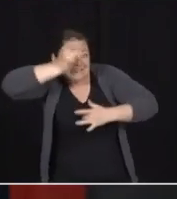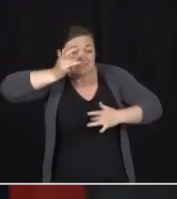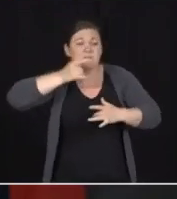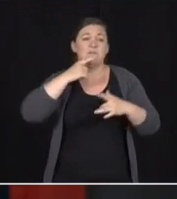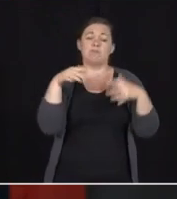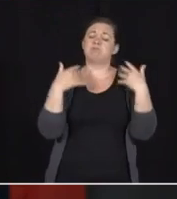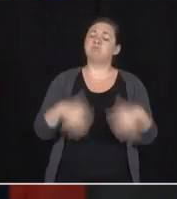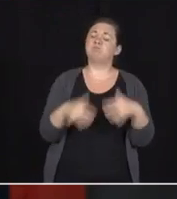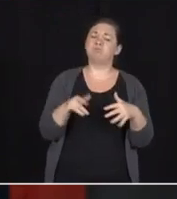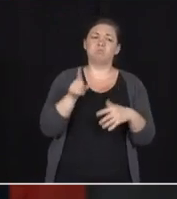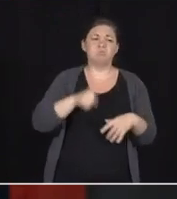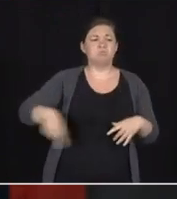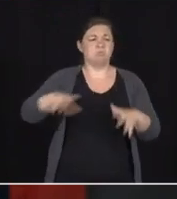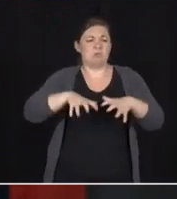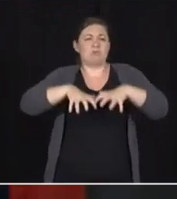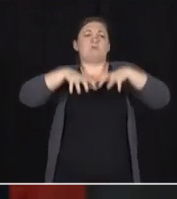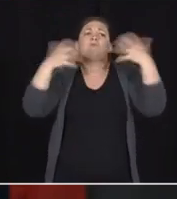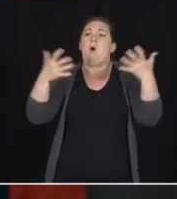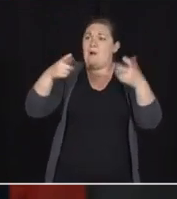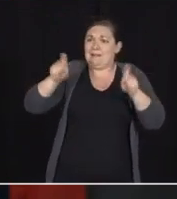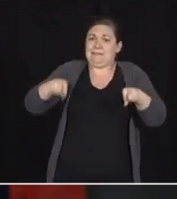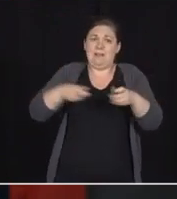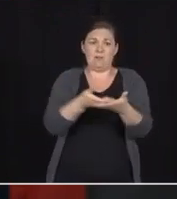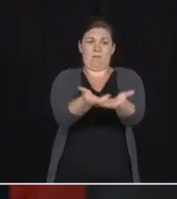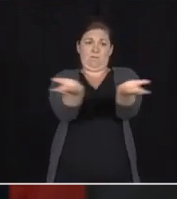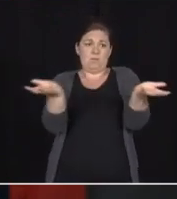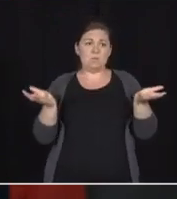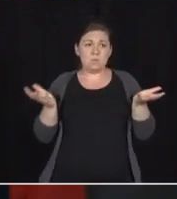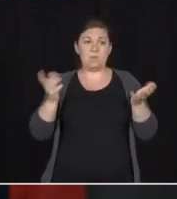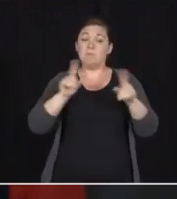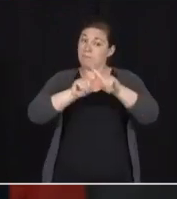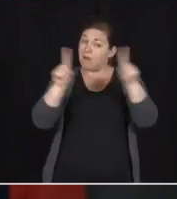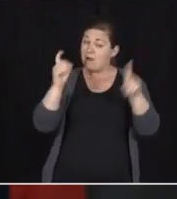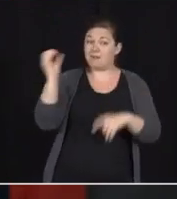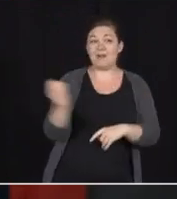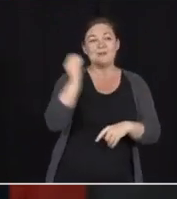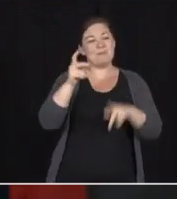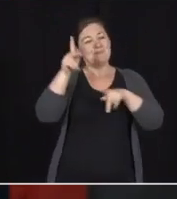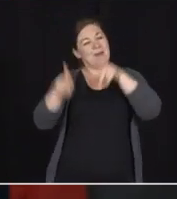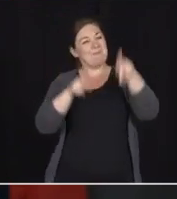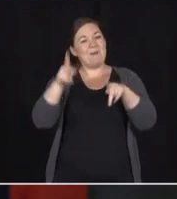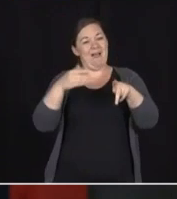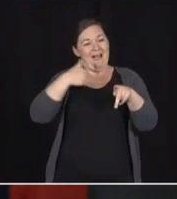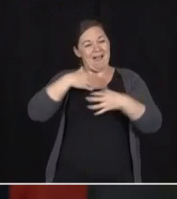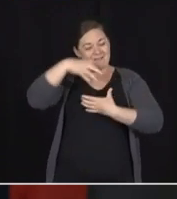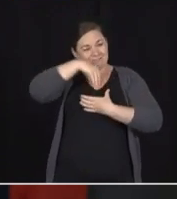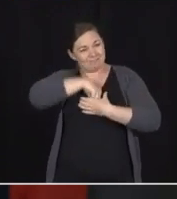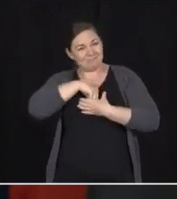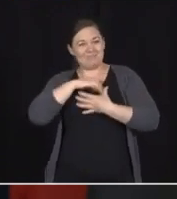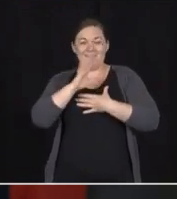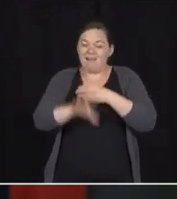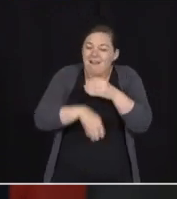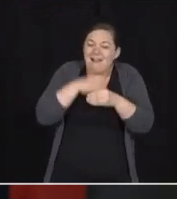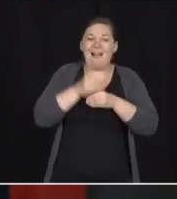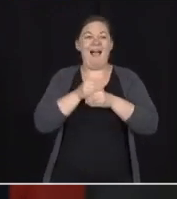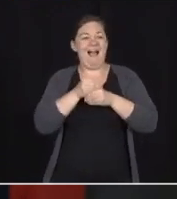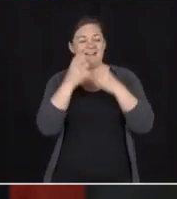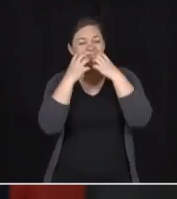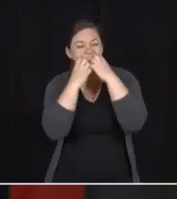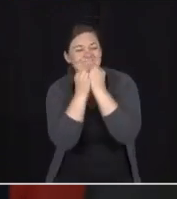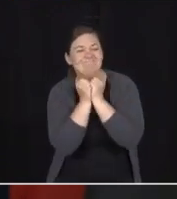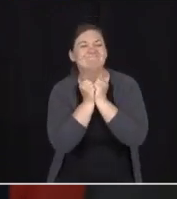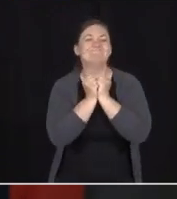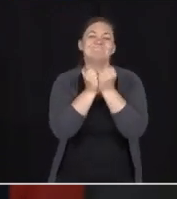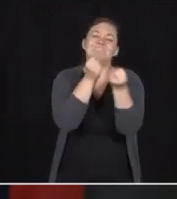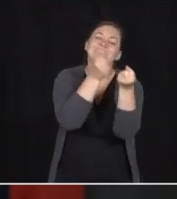province are meeting the challenge with kindness, compassion, and generosity. My friends,